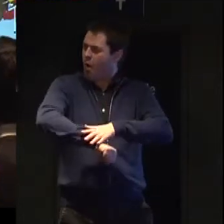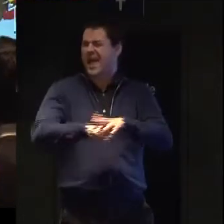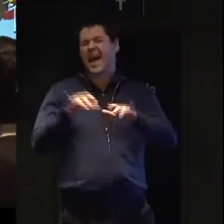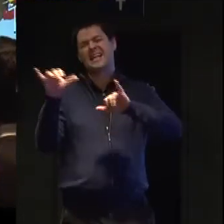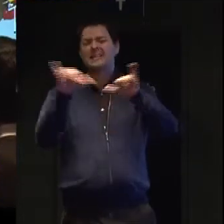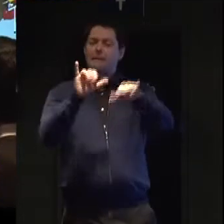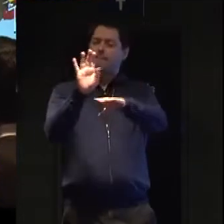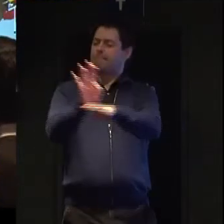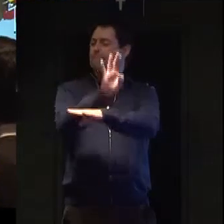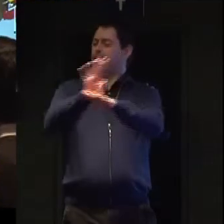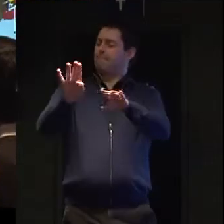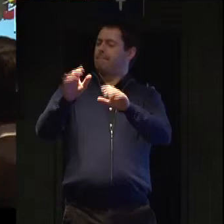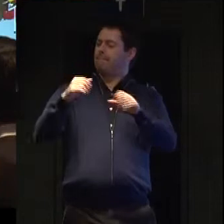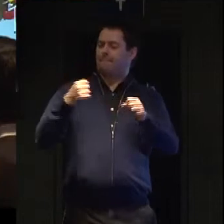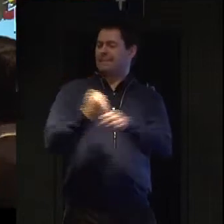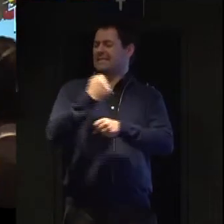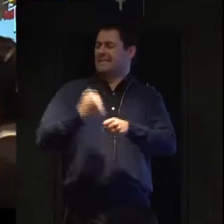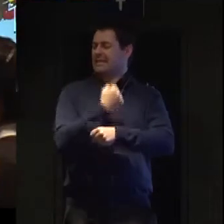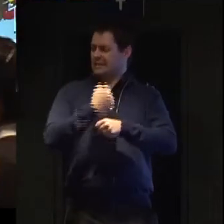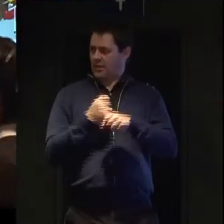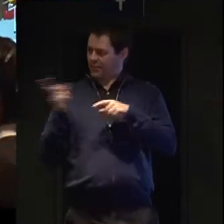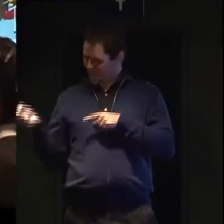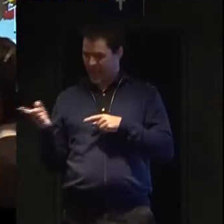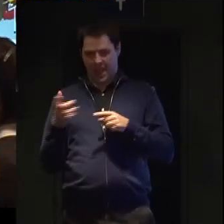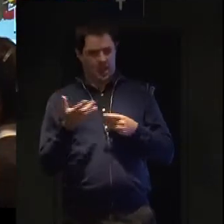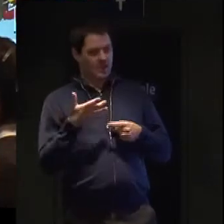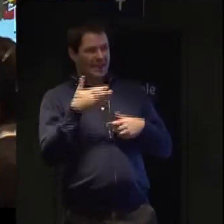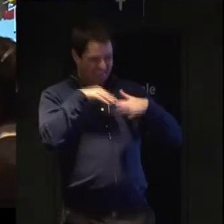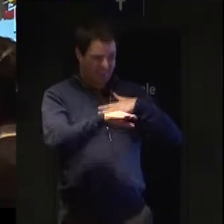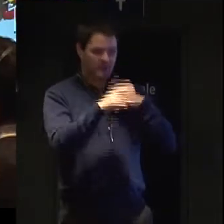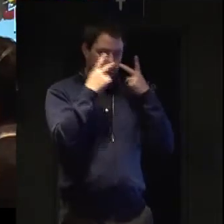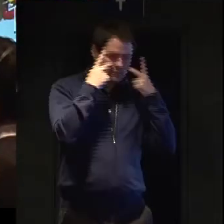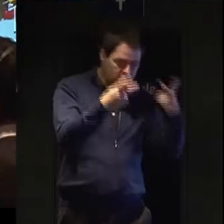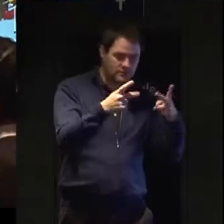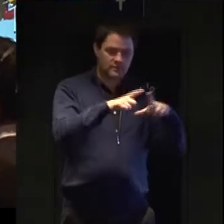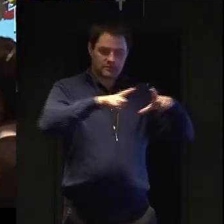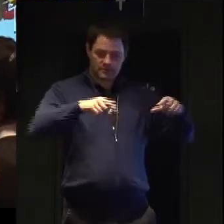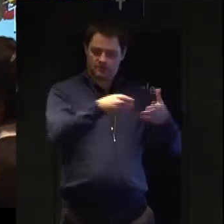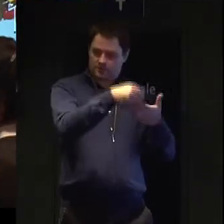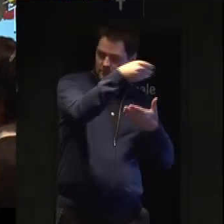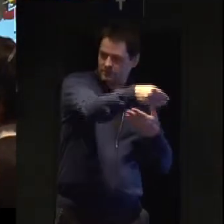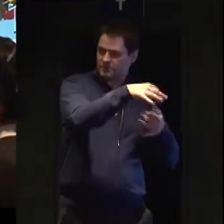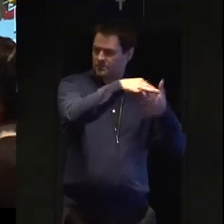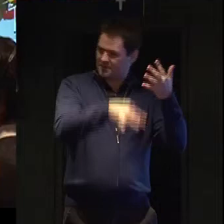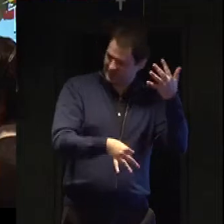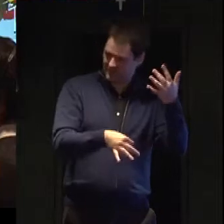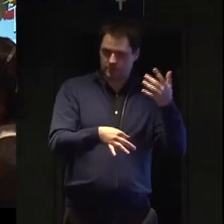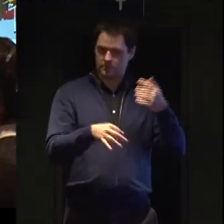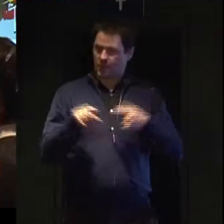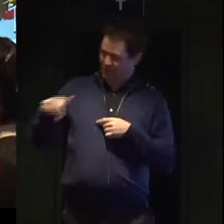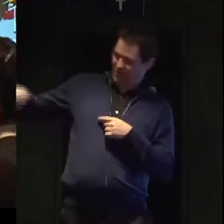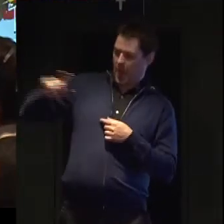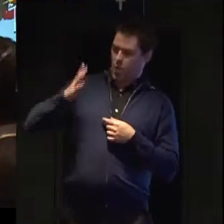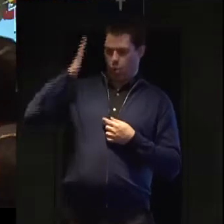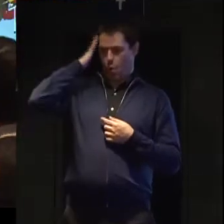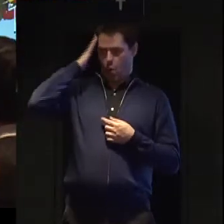way, they're the people who use the product, they're the people who have to access it. And so often it is only by talking to fans and by access officers really